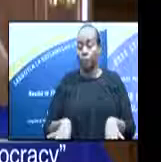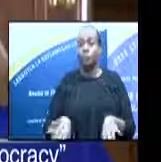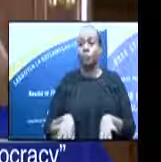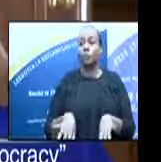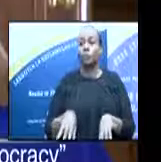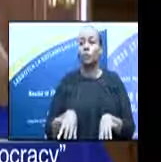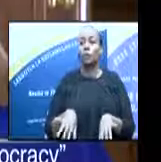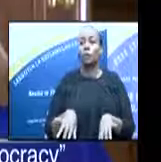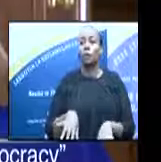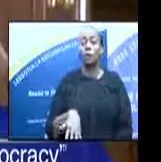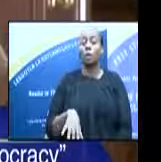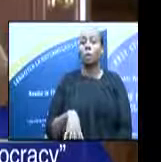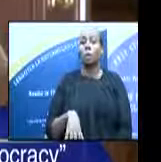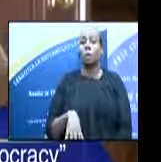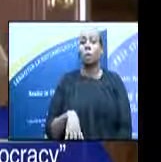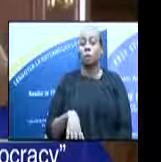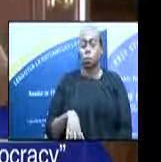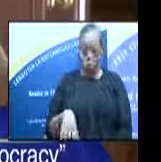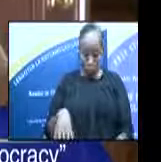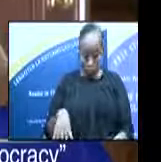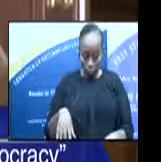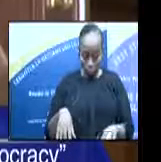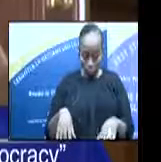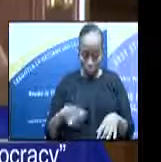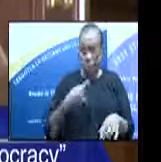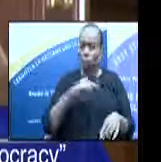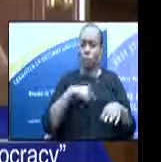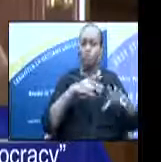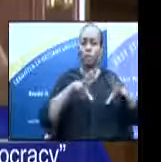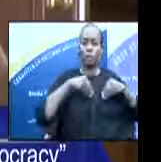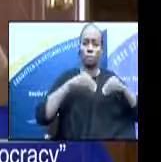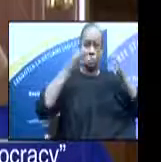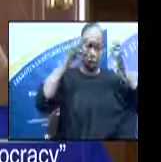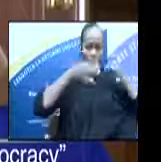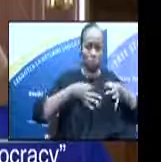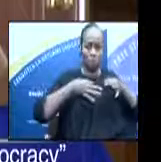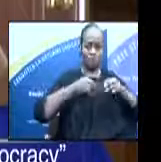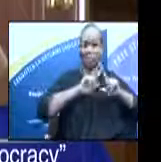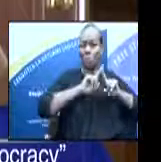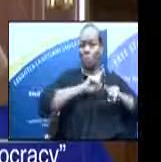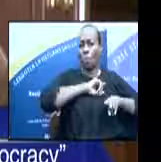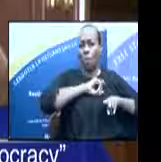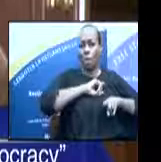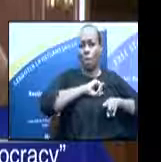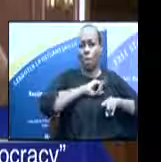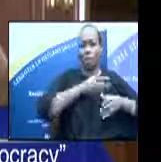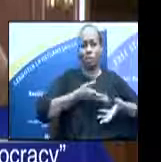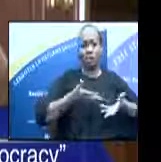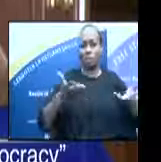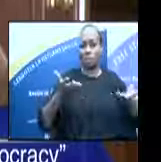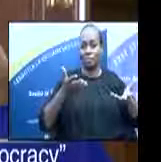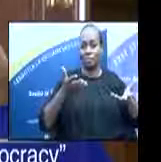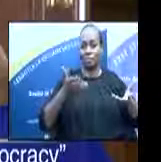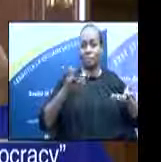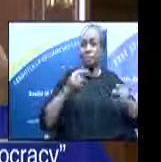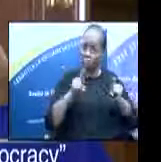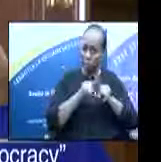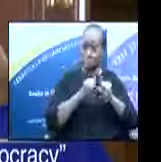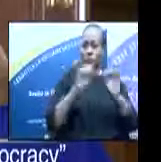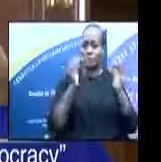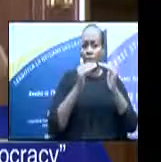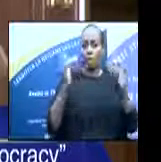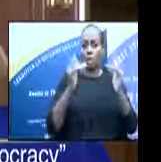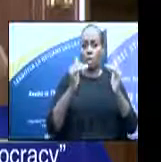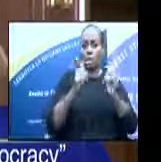Speaker, we're not only accepting your ruling because it is logical, but it is also consistent with